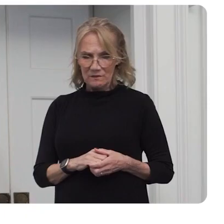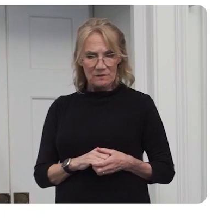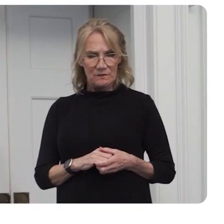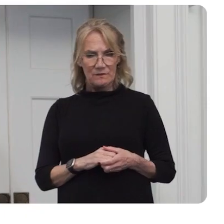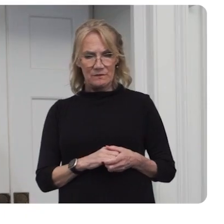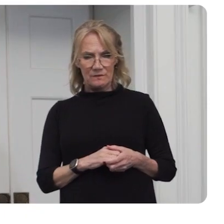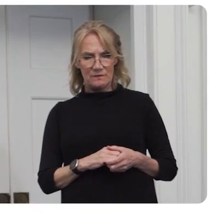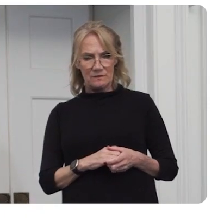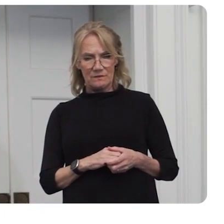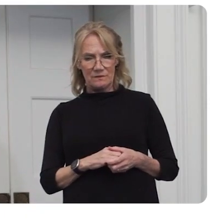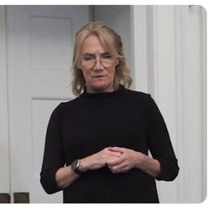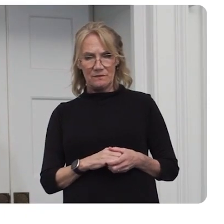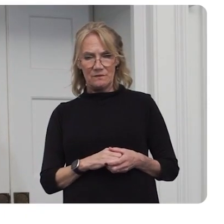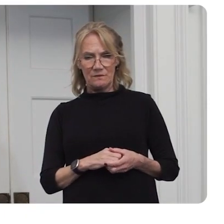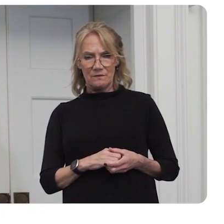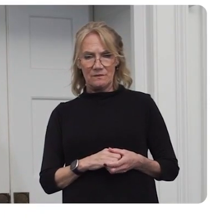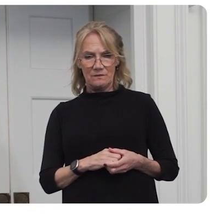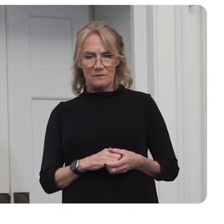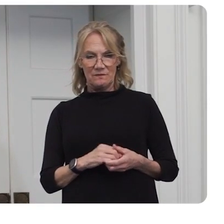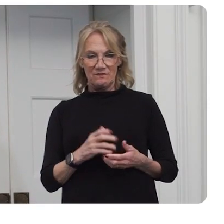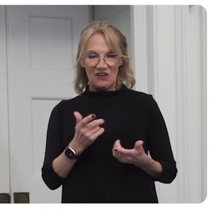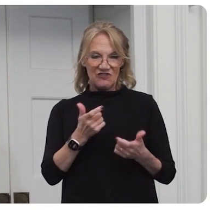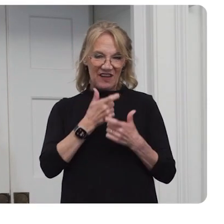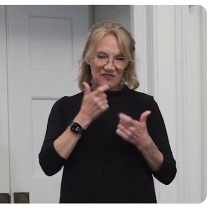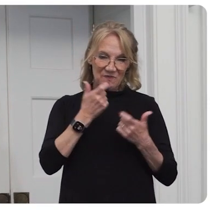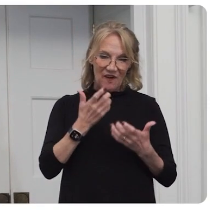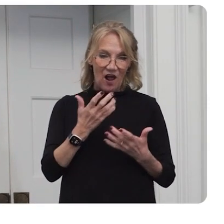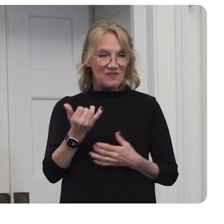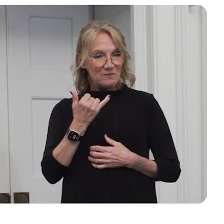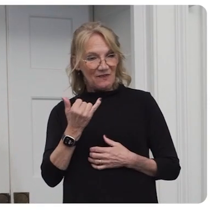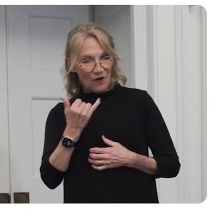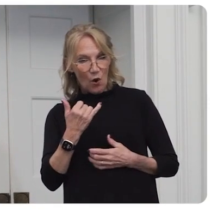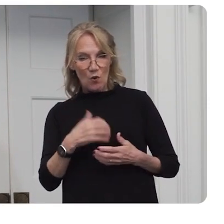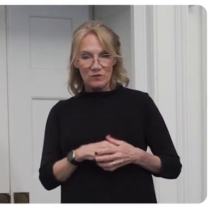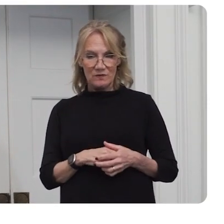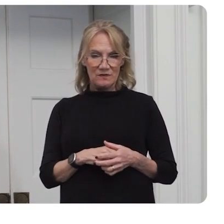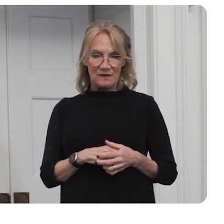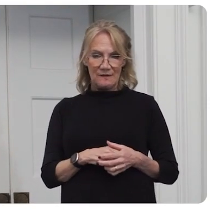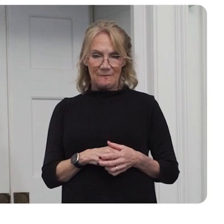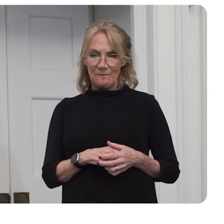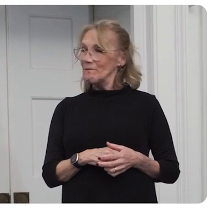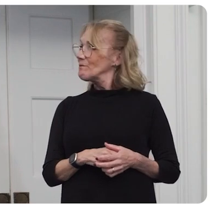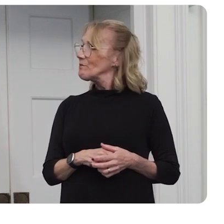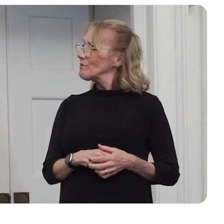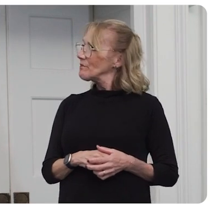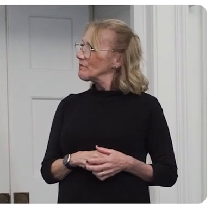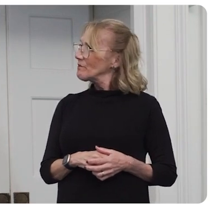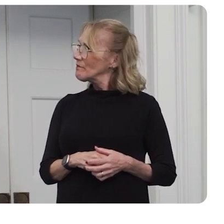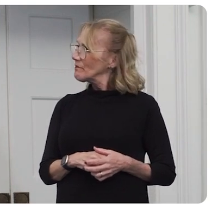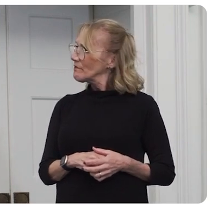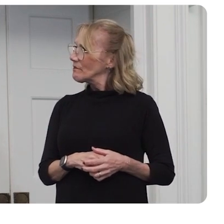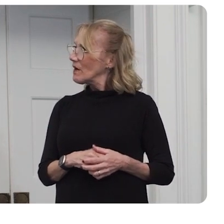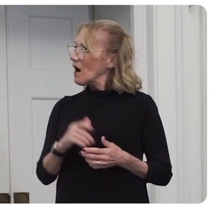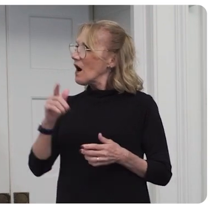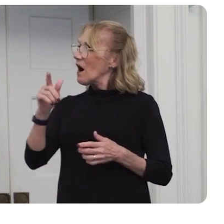was phoning. There's some phones in there. There's my phone. It's a video and stuff. Time